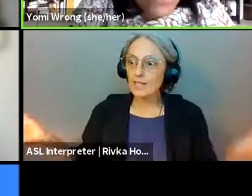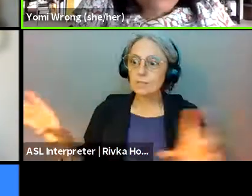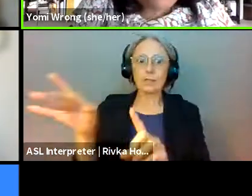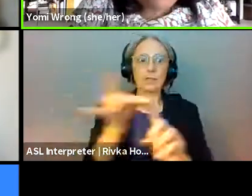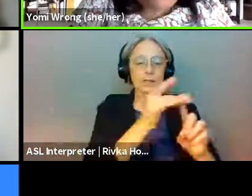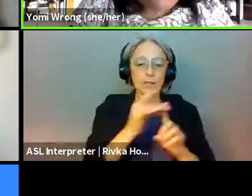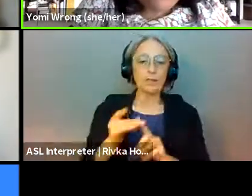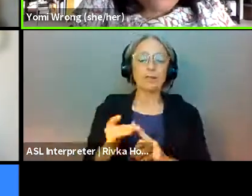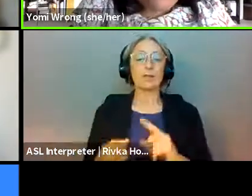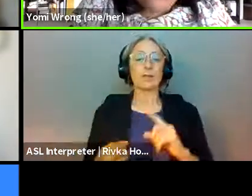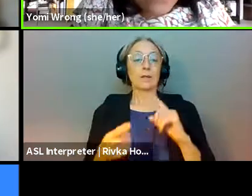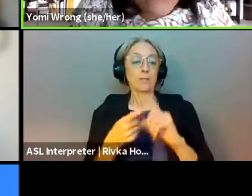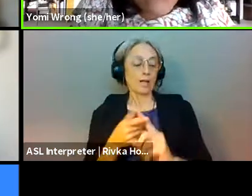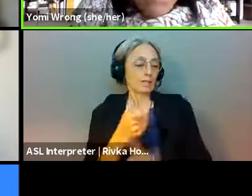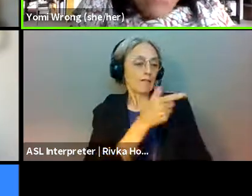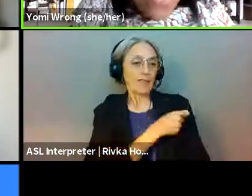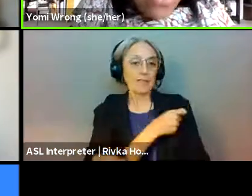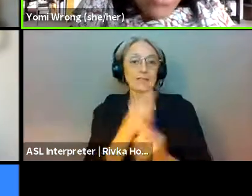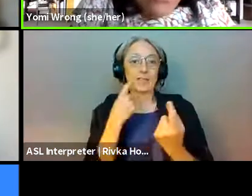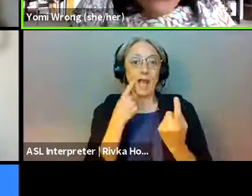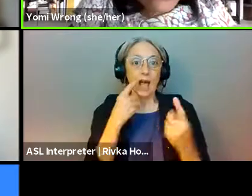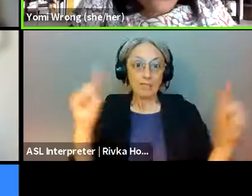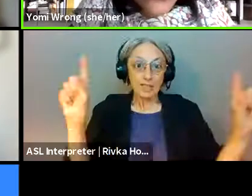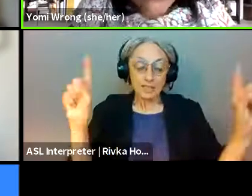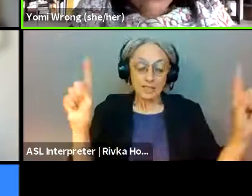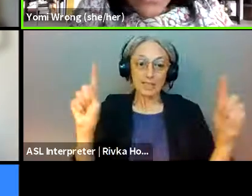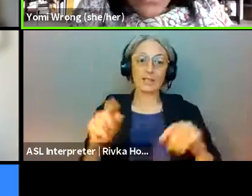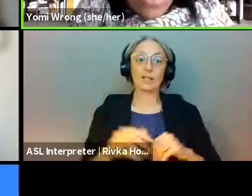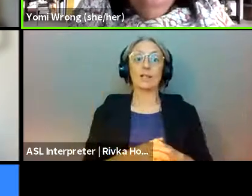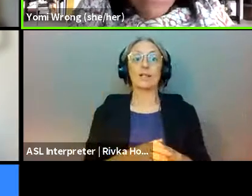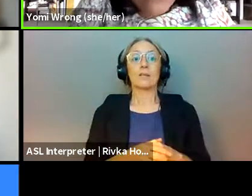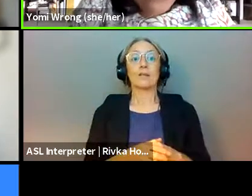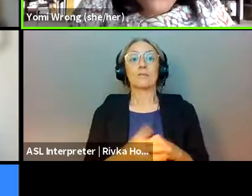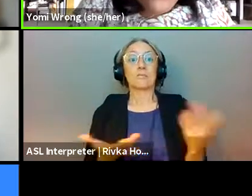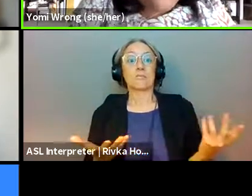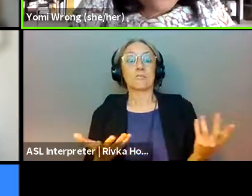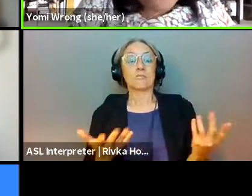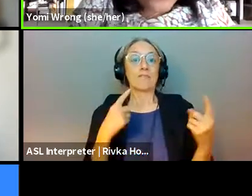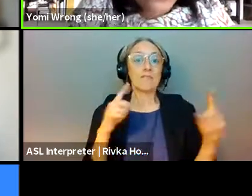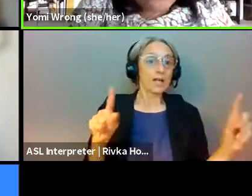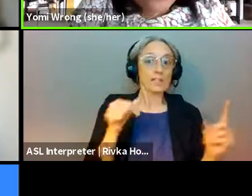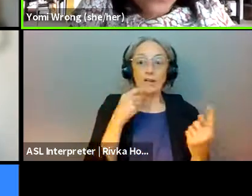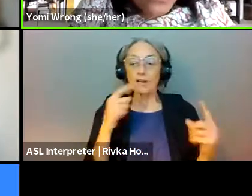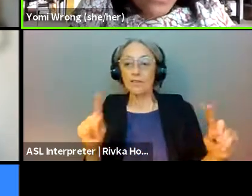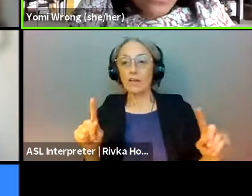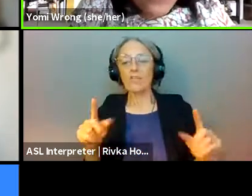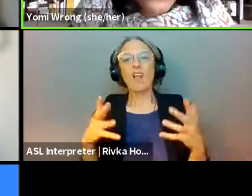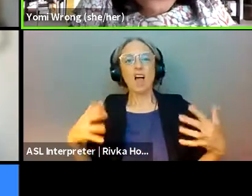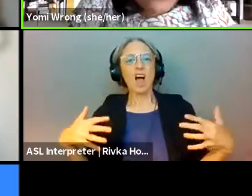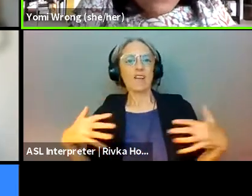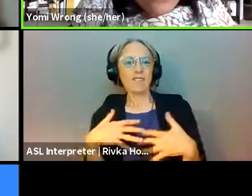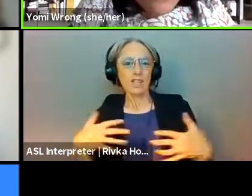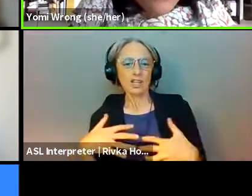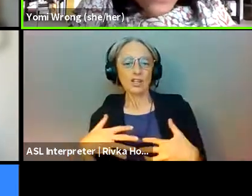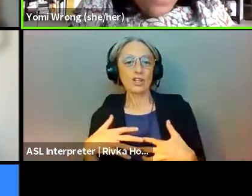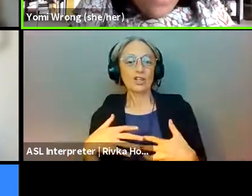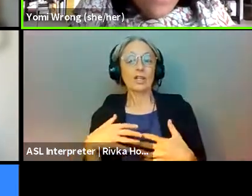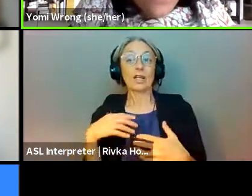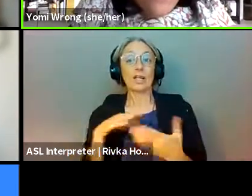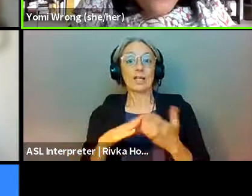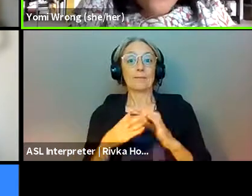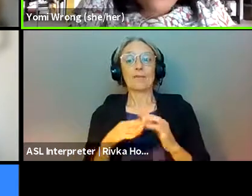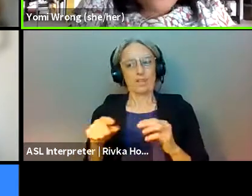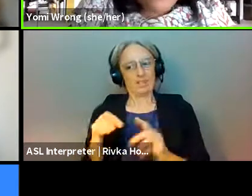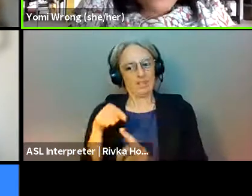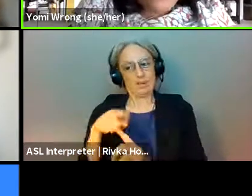efficacy of our vaccines. So much of that fear in our communities, and particularly in the Black community, is